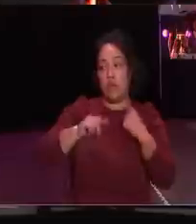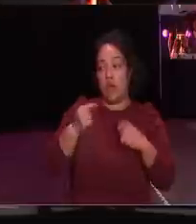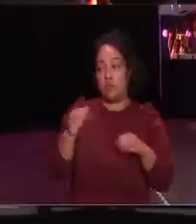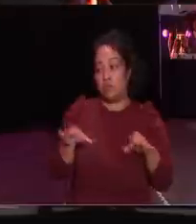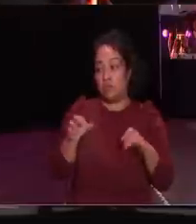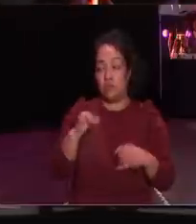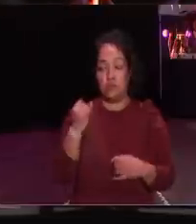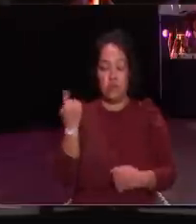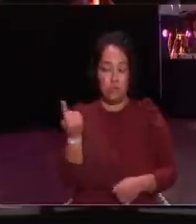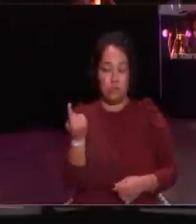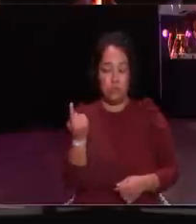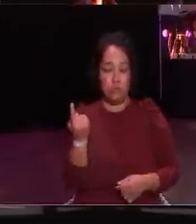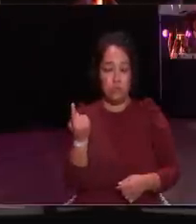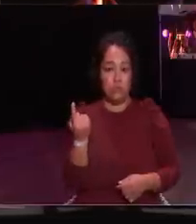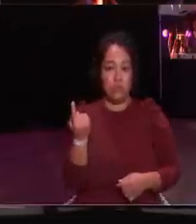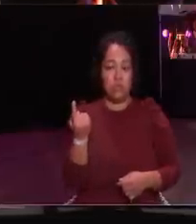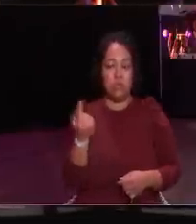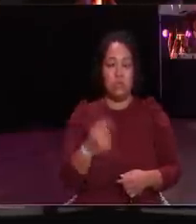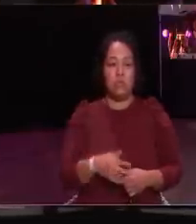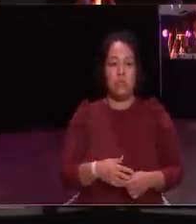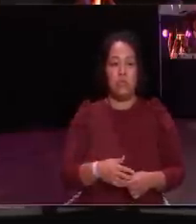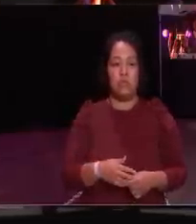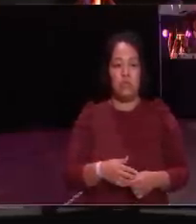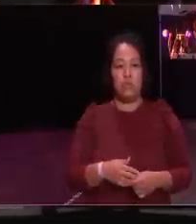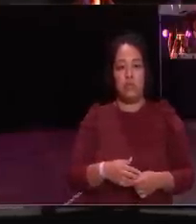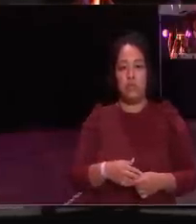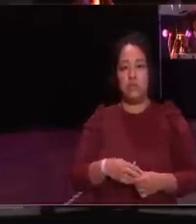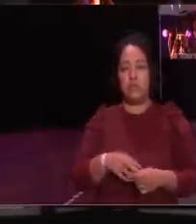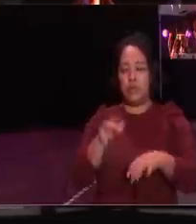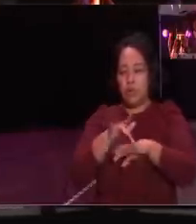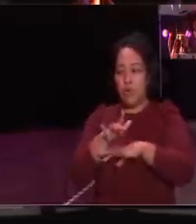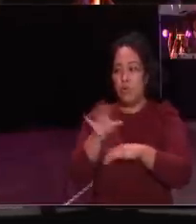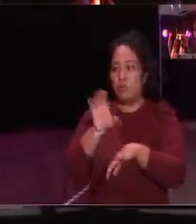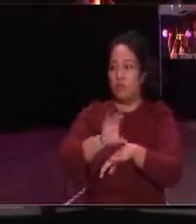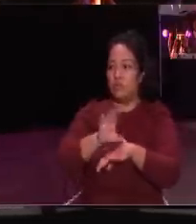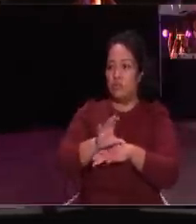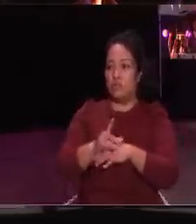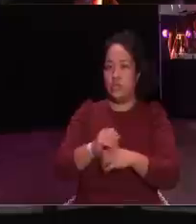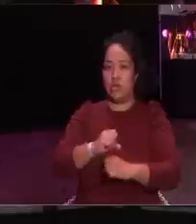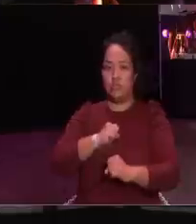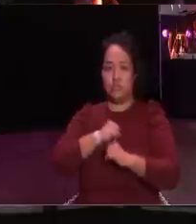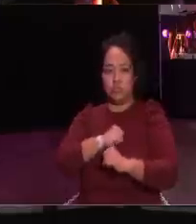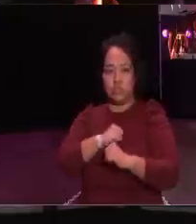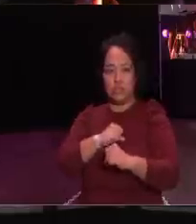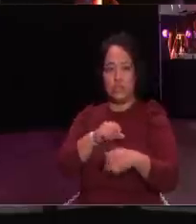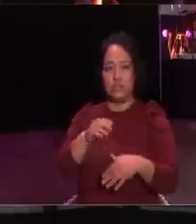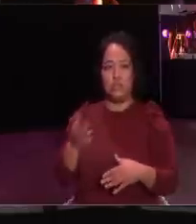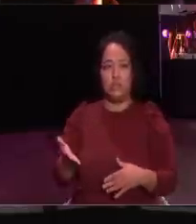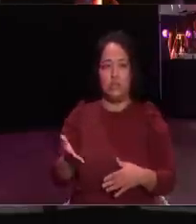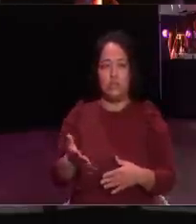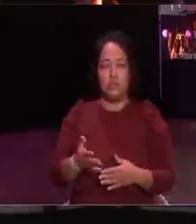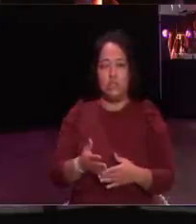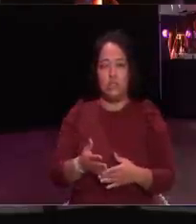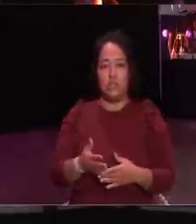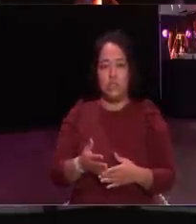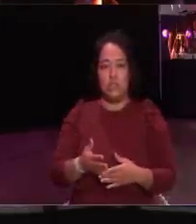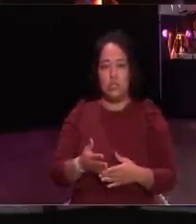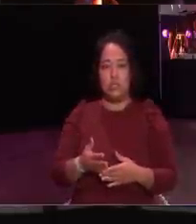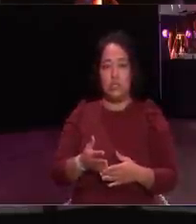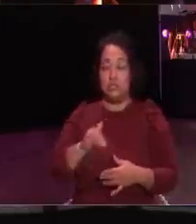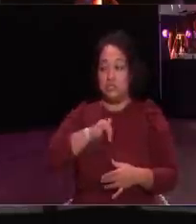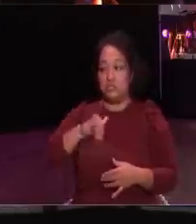ourselves. La iglesia primitiva no podía soportar. The early church could not resist. Así como nosotros no podemos soportar. Just like with